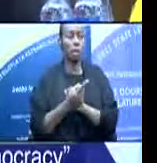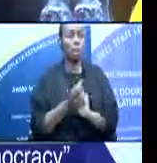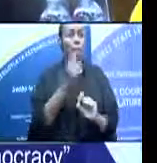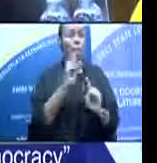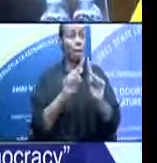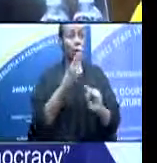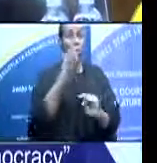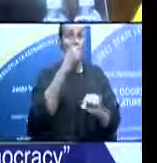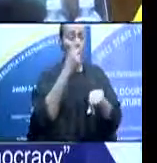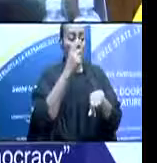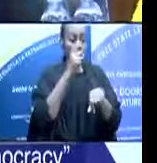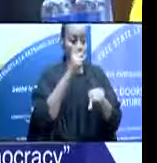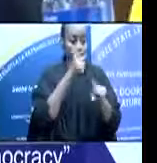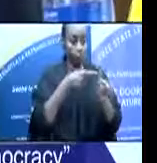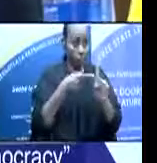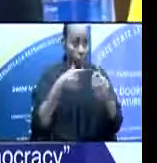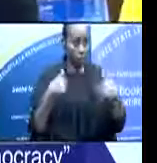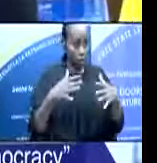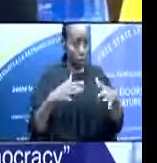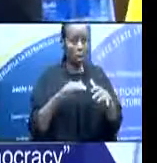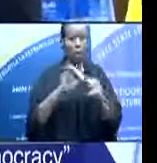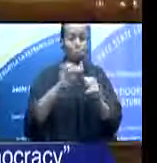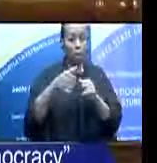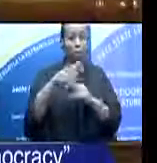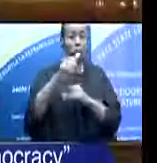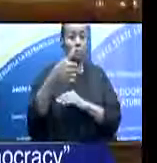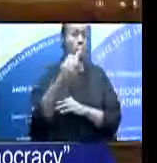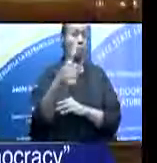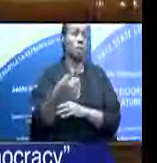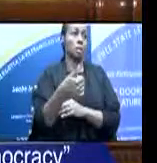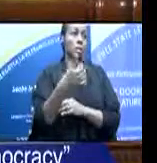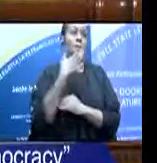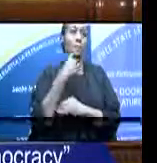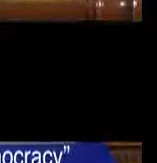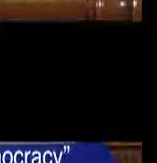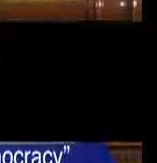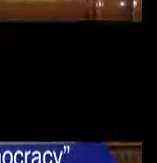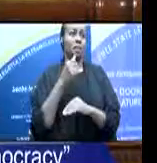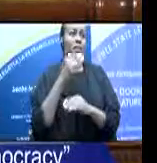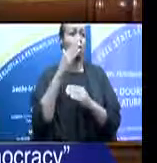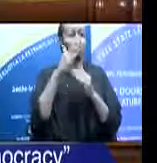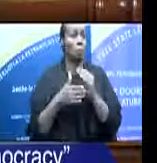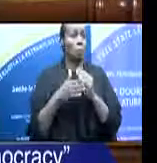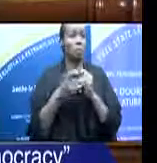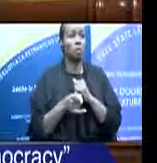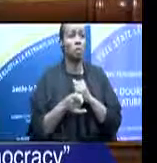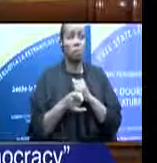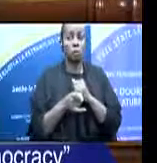one person and the next person and the next. So please refrain from it, honorable member.